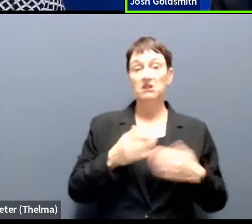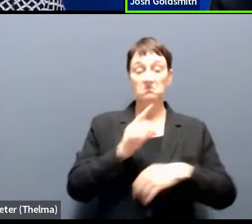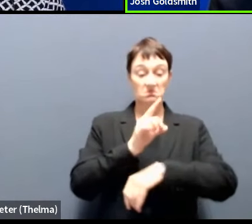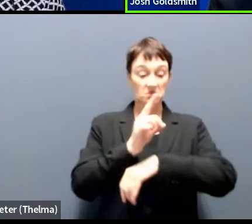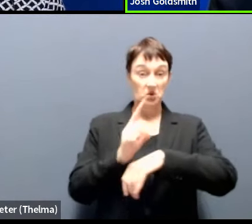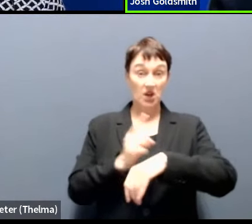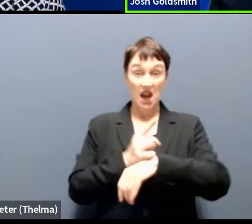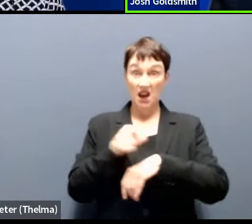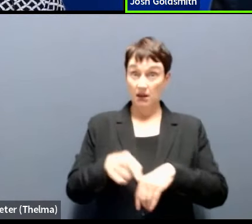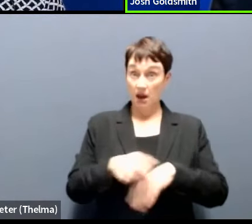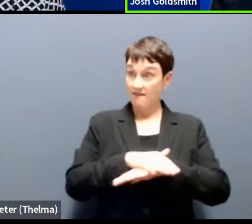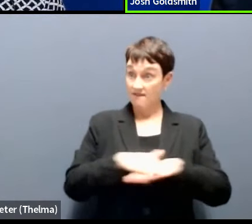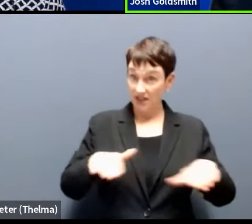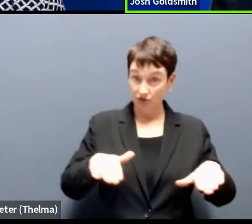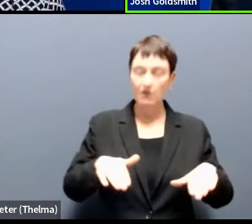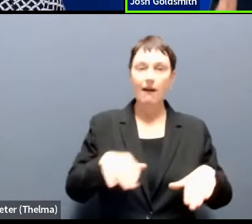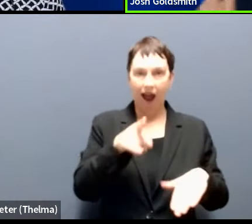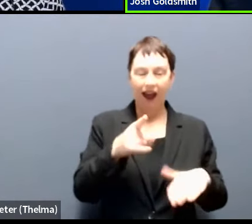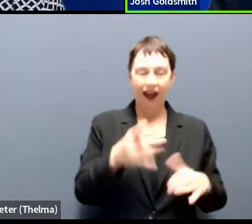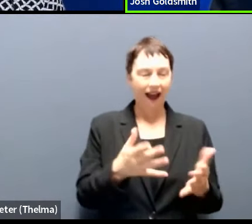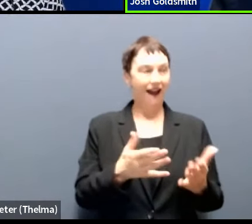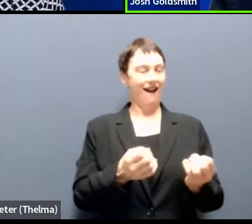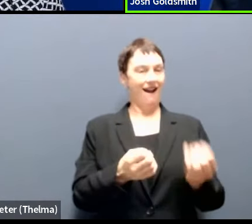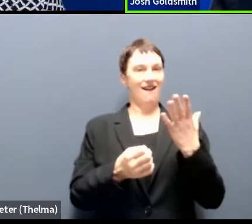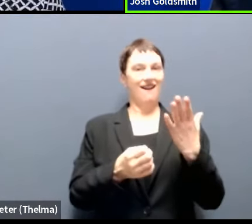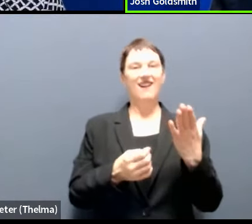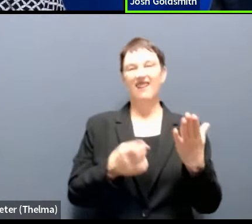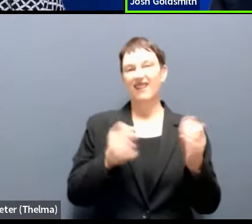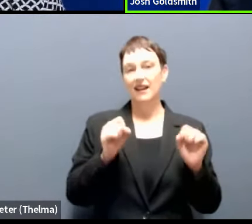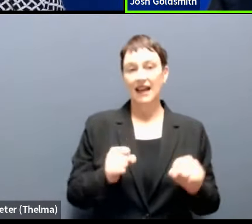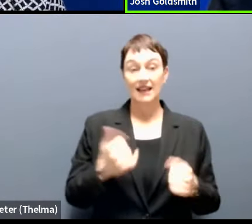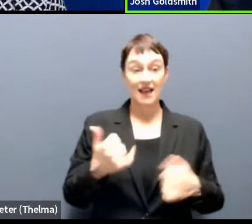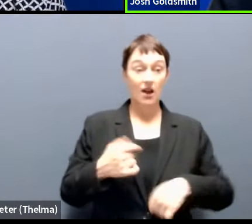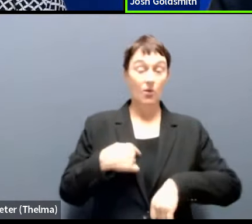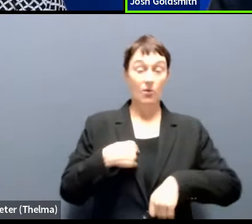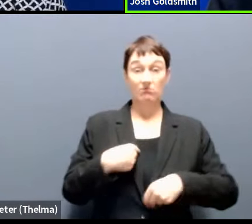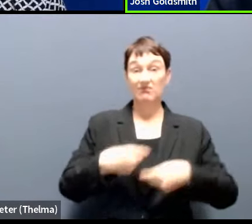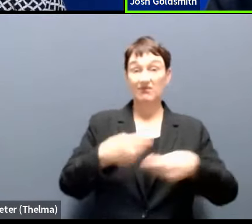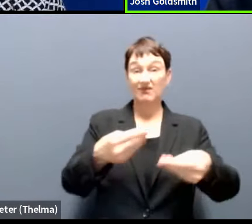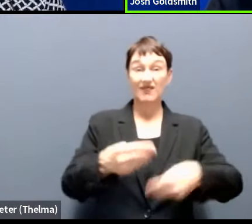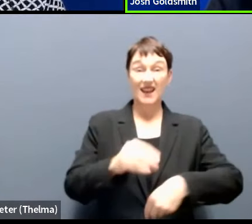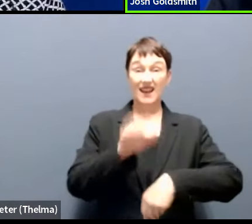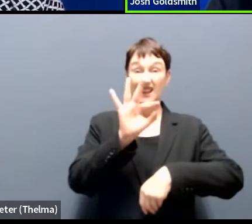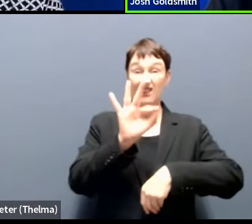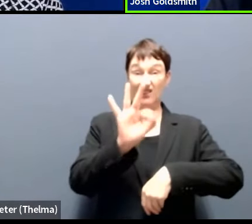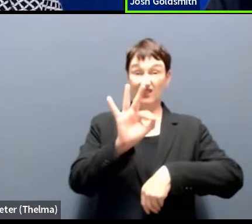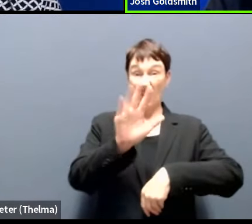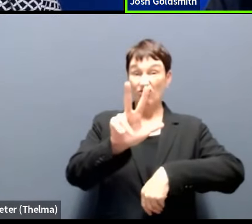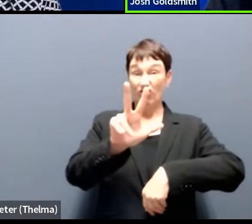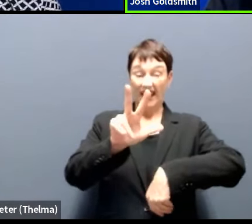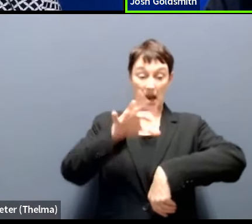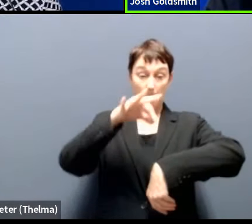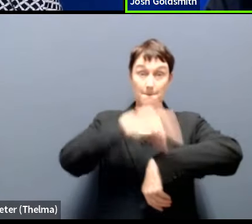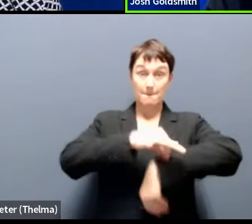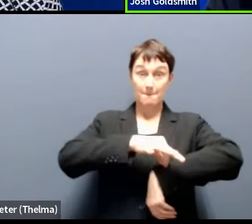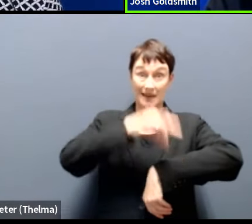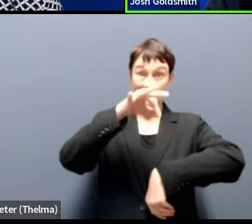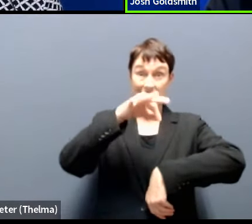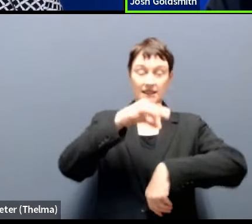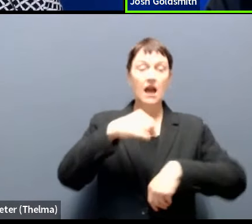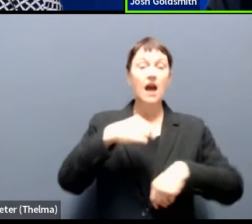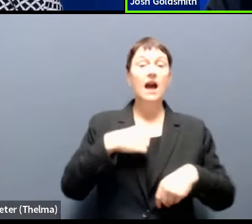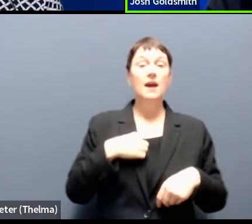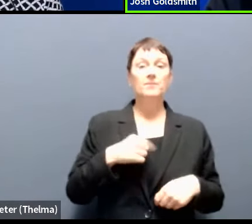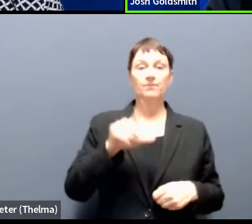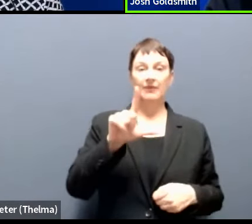call. And so I think we're ready to put up our 3-minute timer. We've put the links in the chat again for your